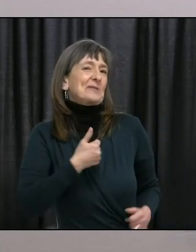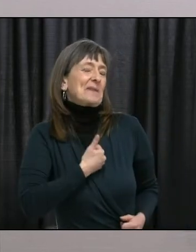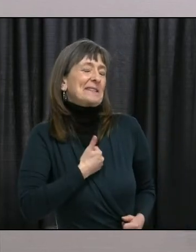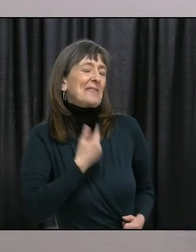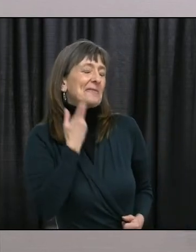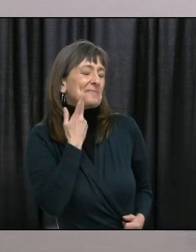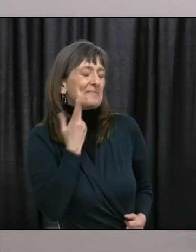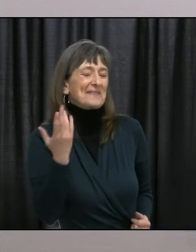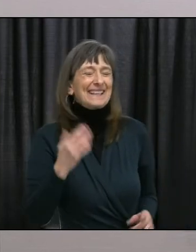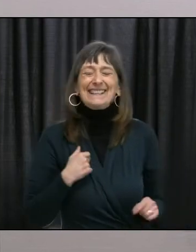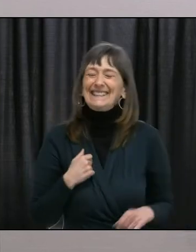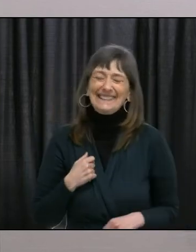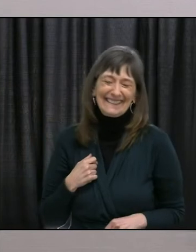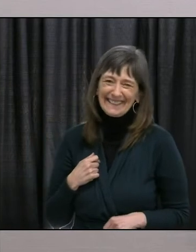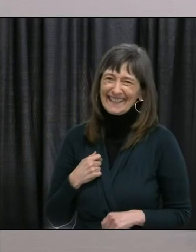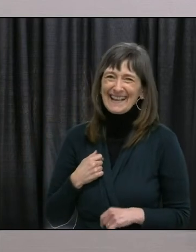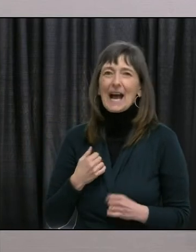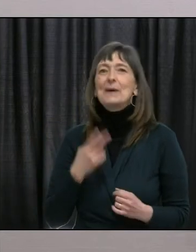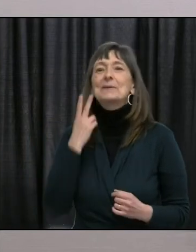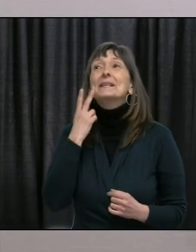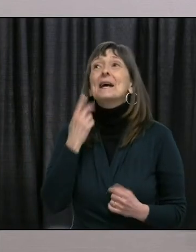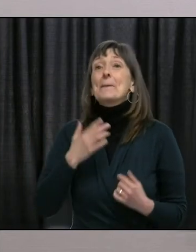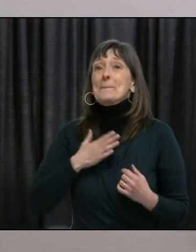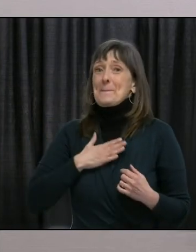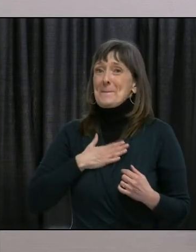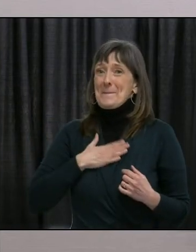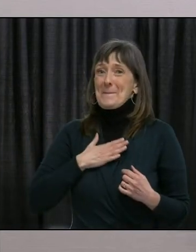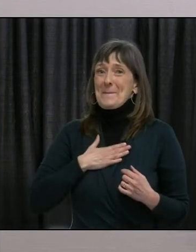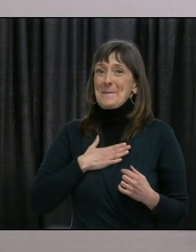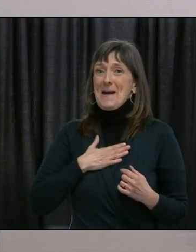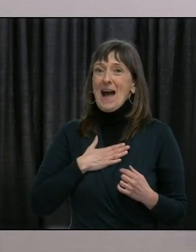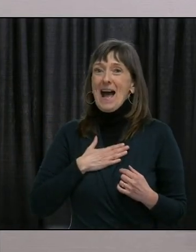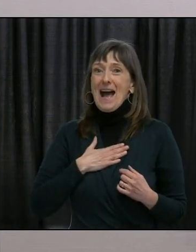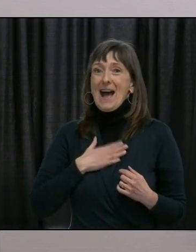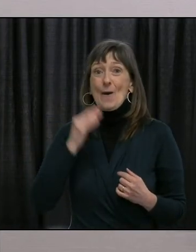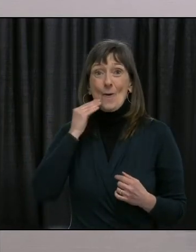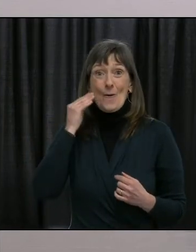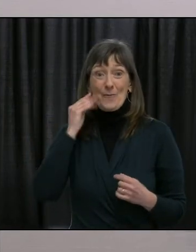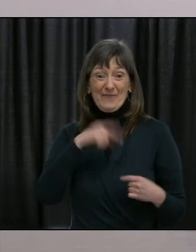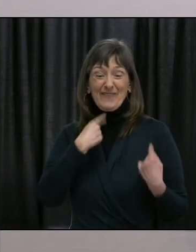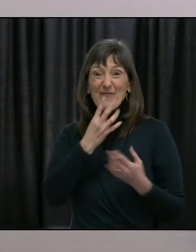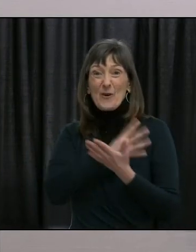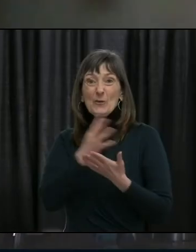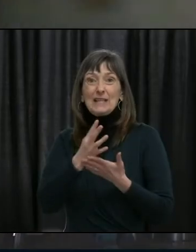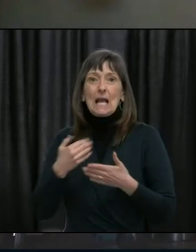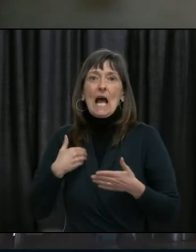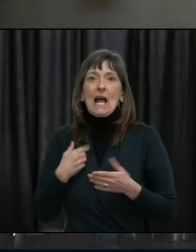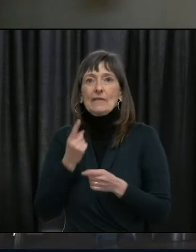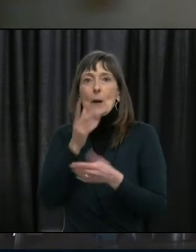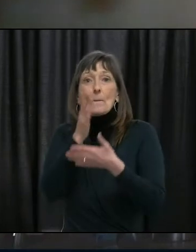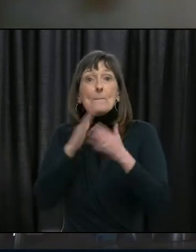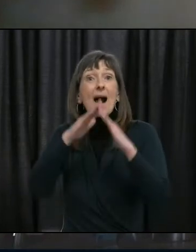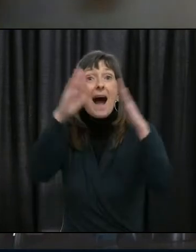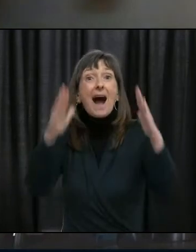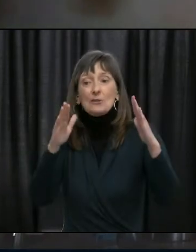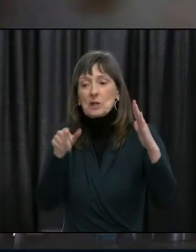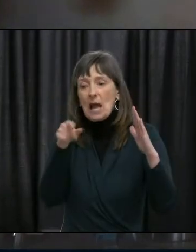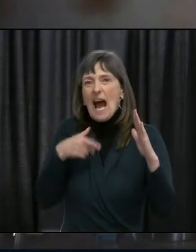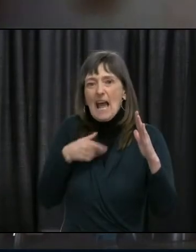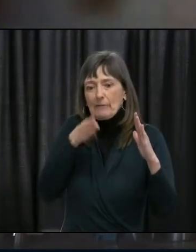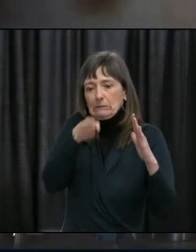The bottom line is I would love to have hidden in my corner in the house for the last 4 weeks and stayed put. But